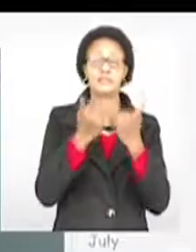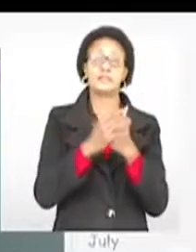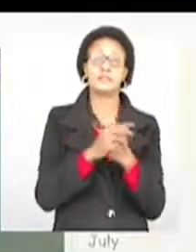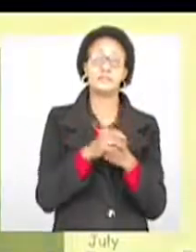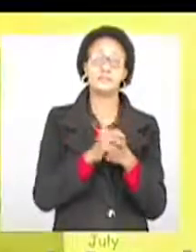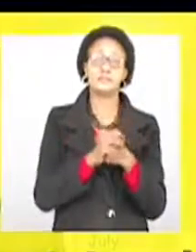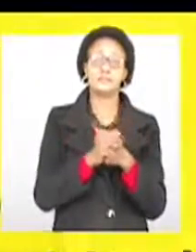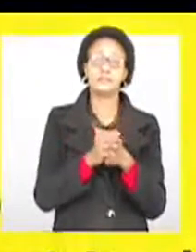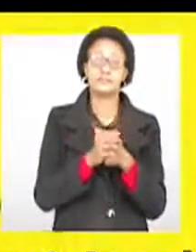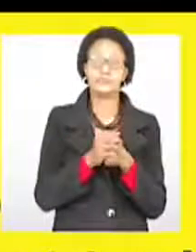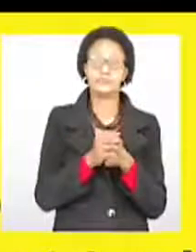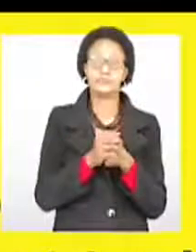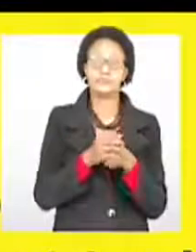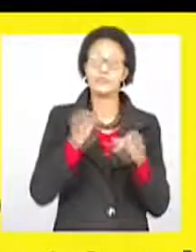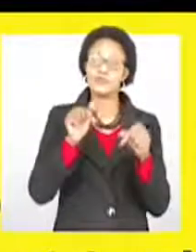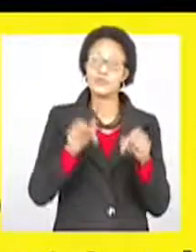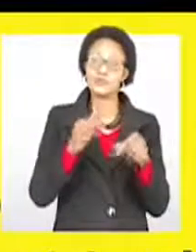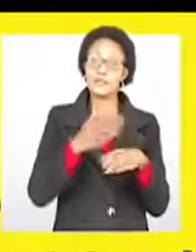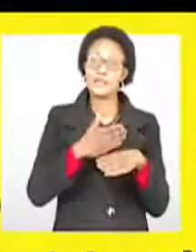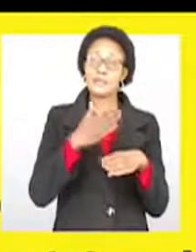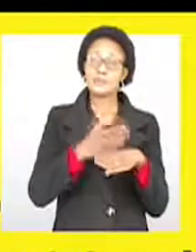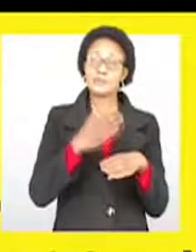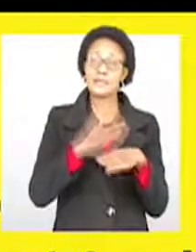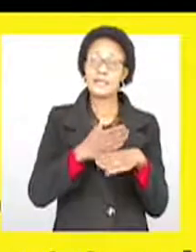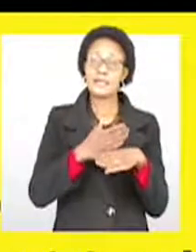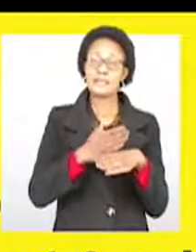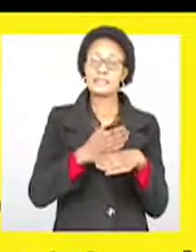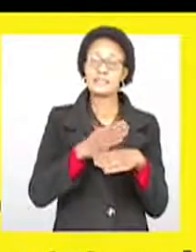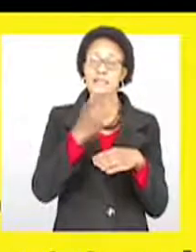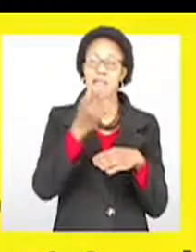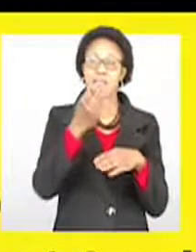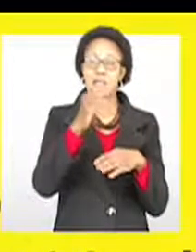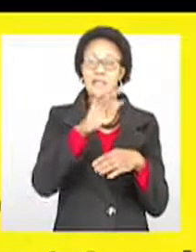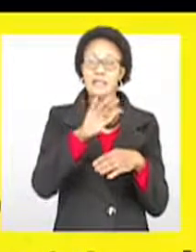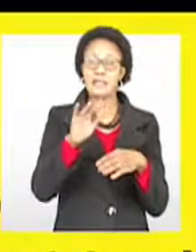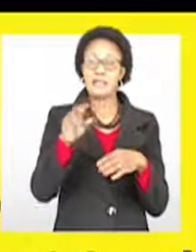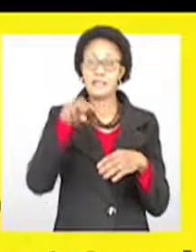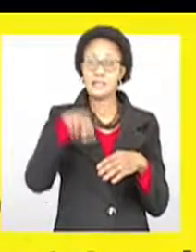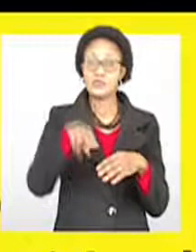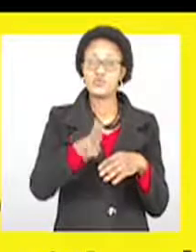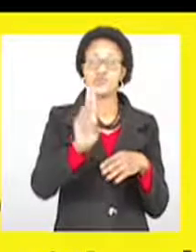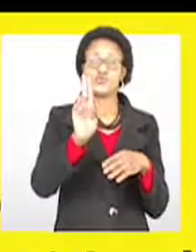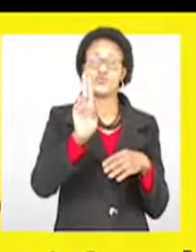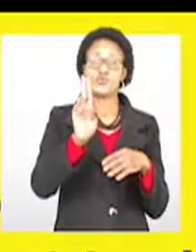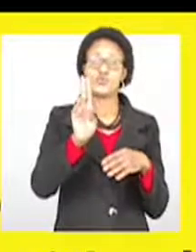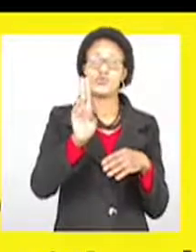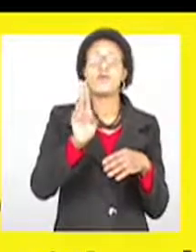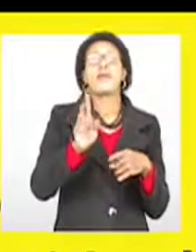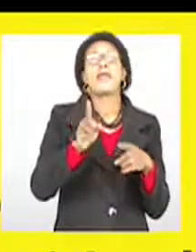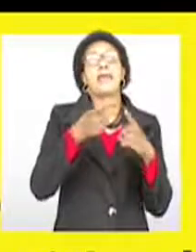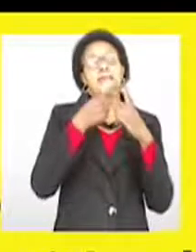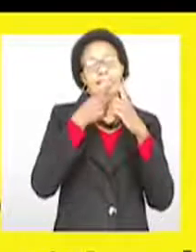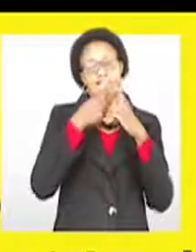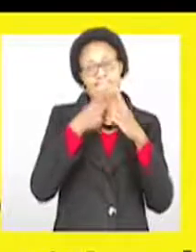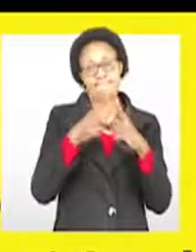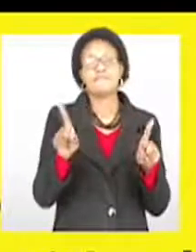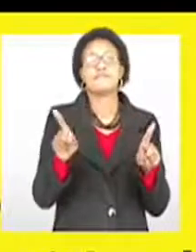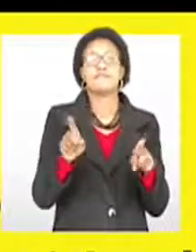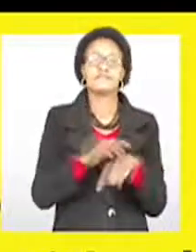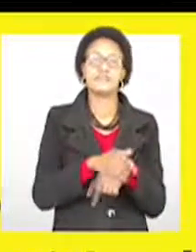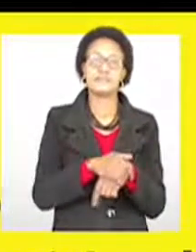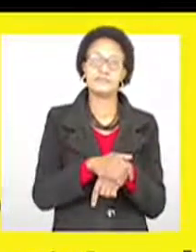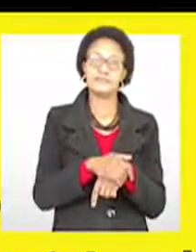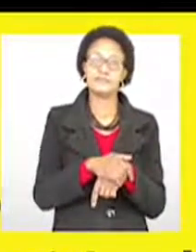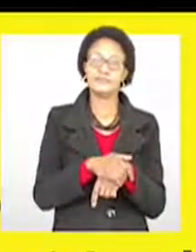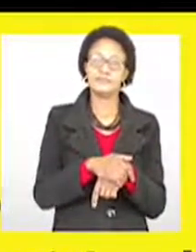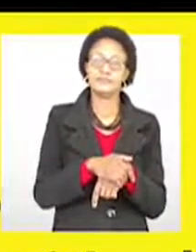you. Well done. Our topic or lesson for today is the letter U and